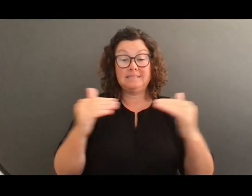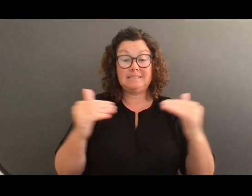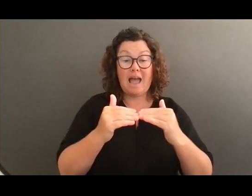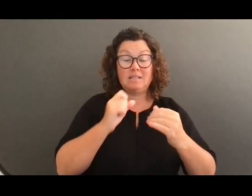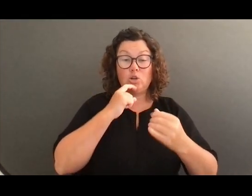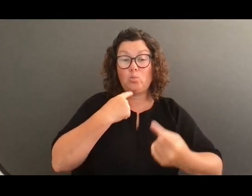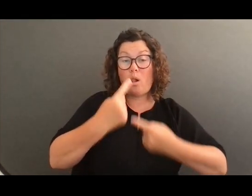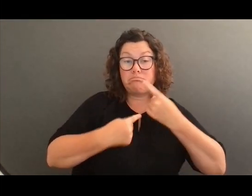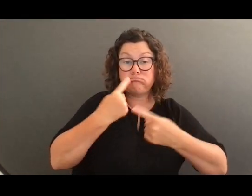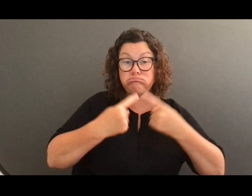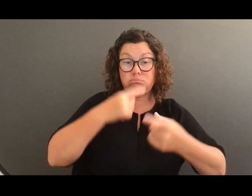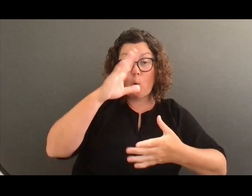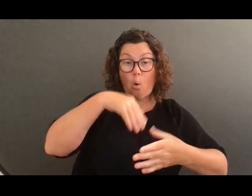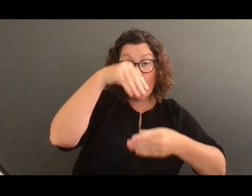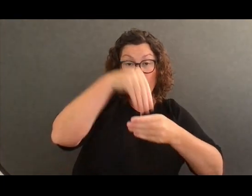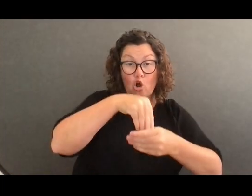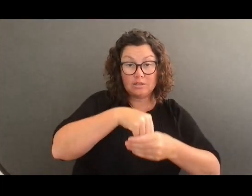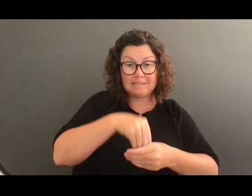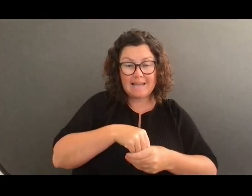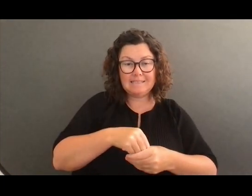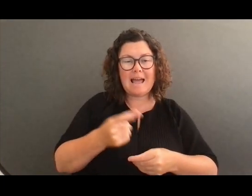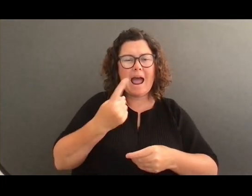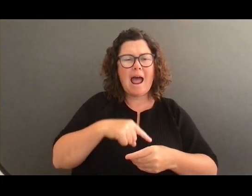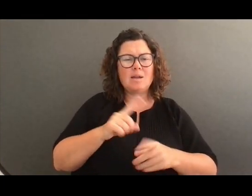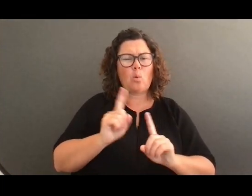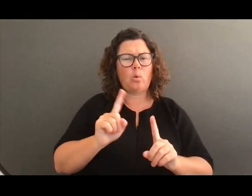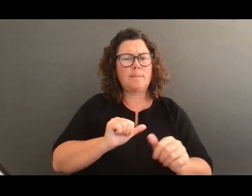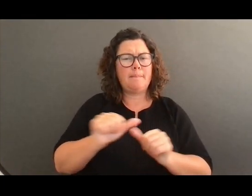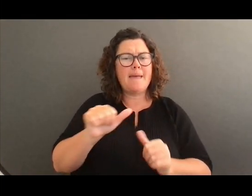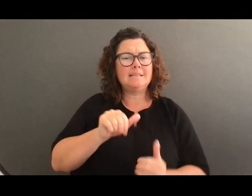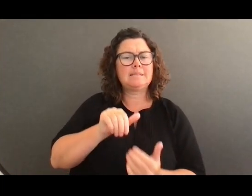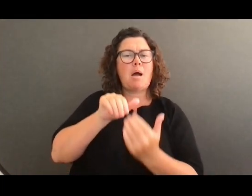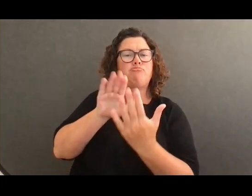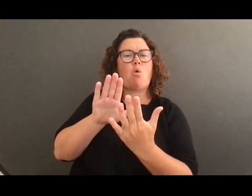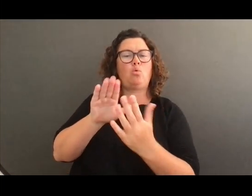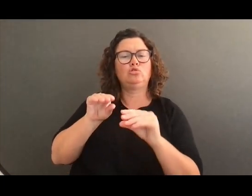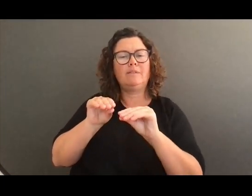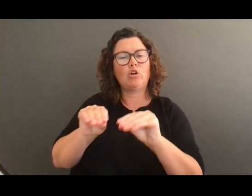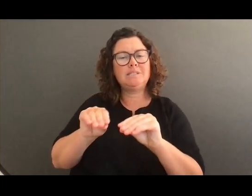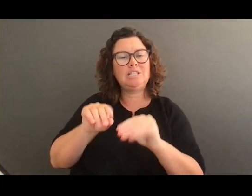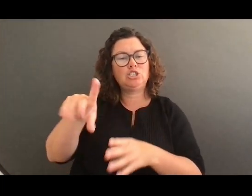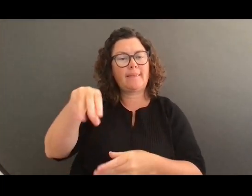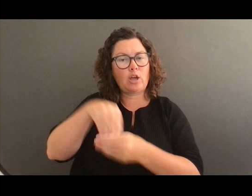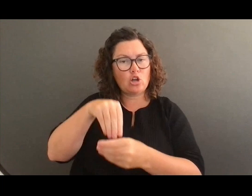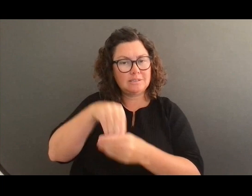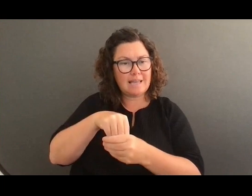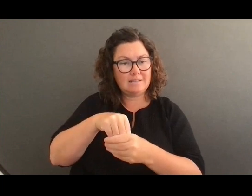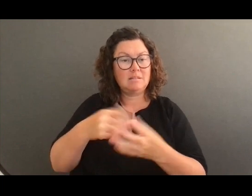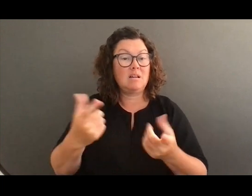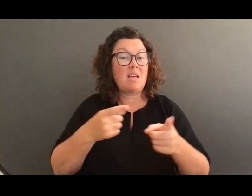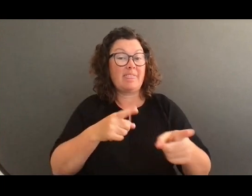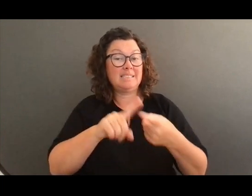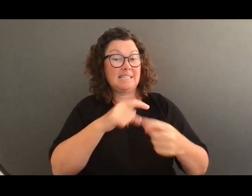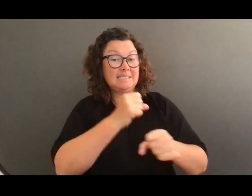appropriate approach to that content. In this example, we would be looking at that students use knowledge of